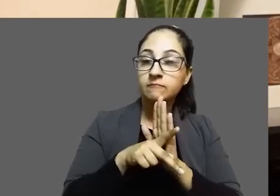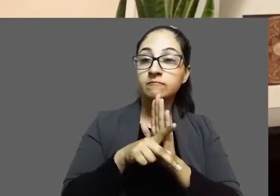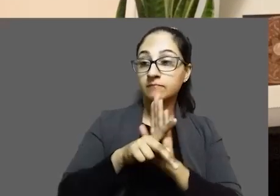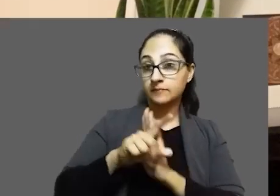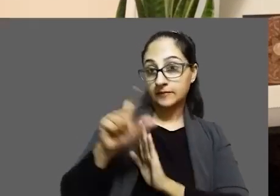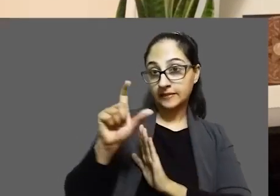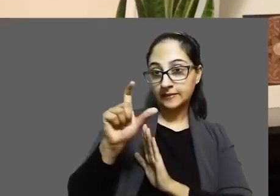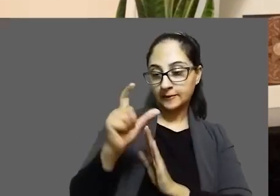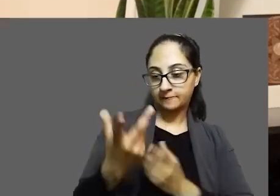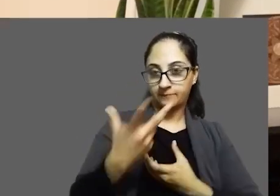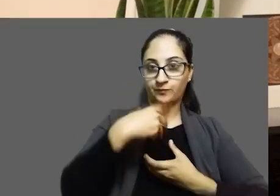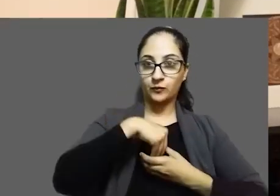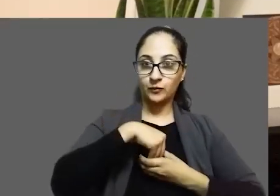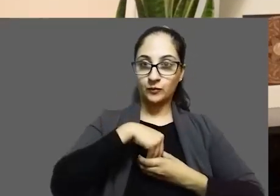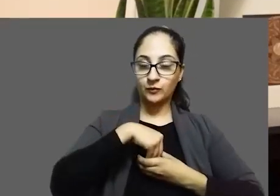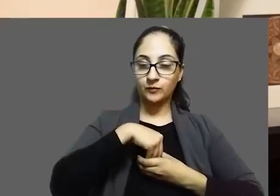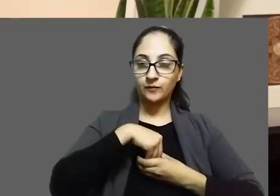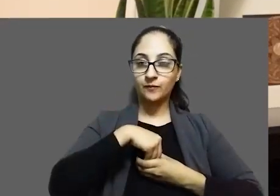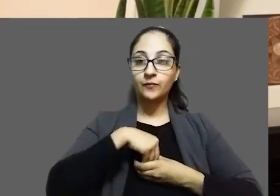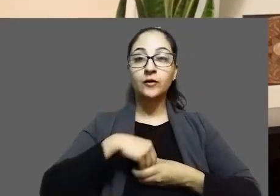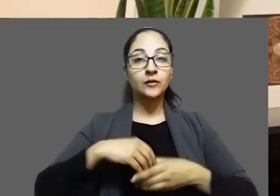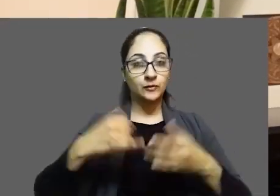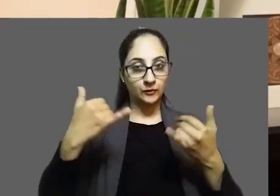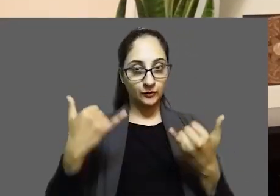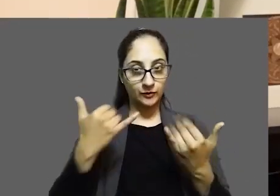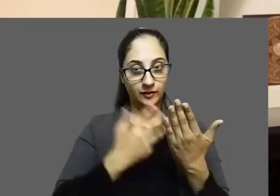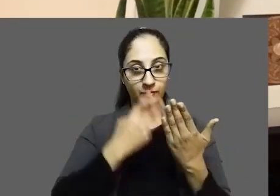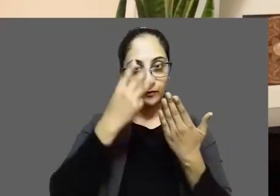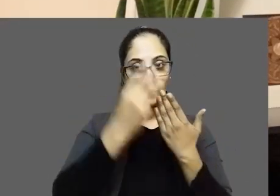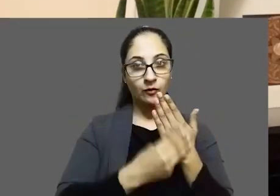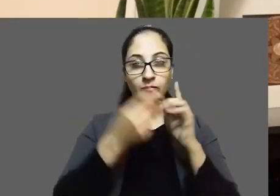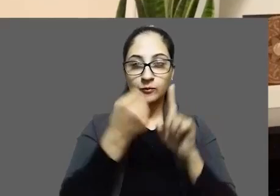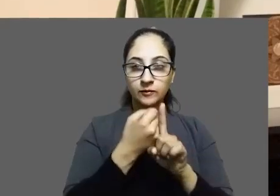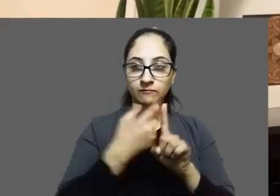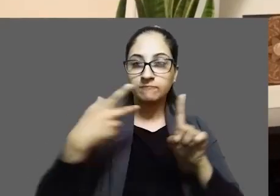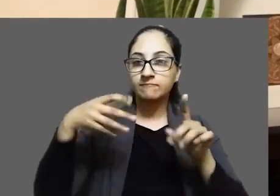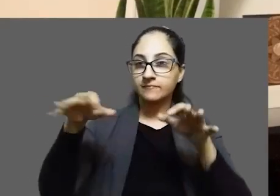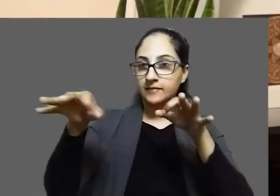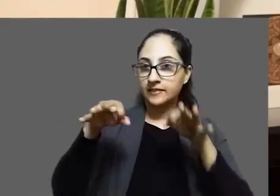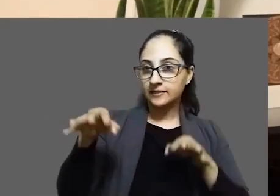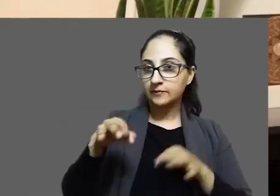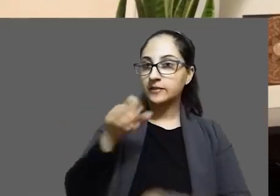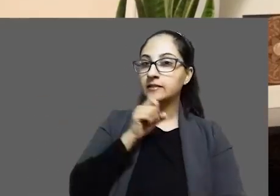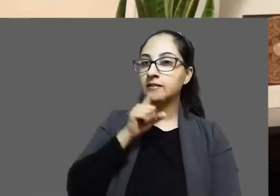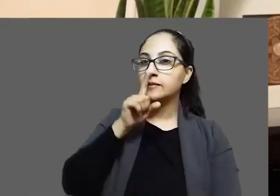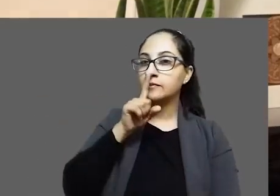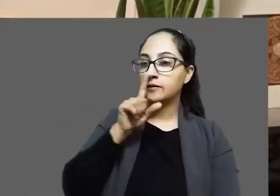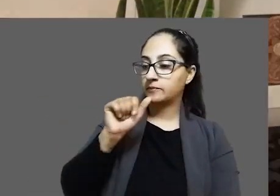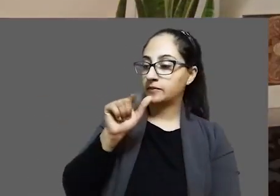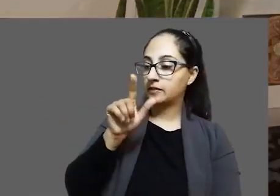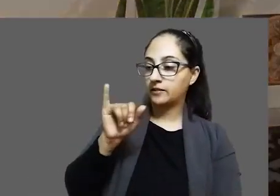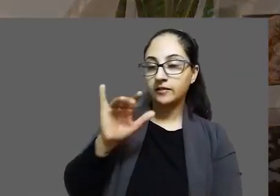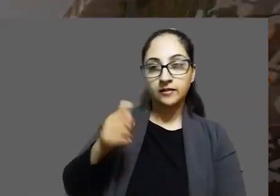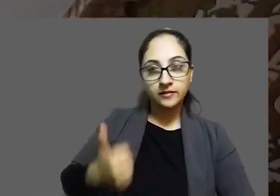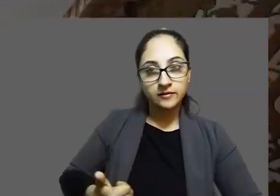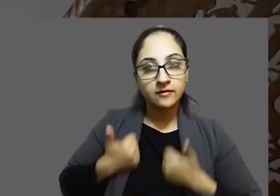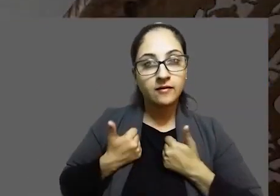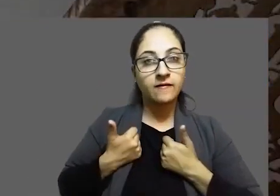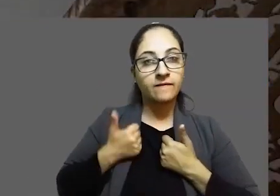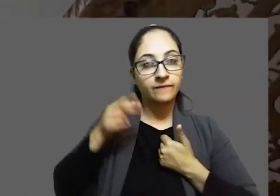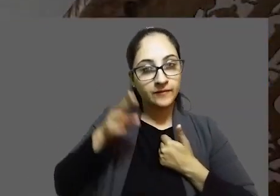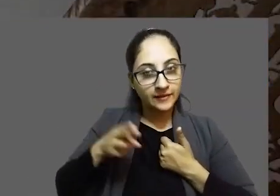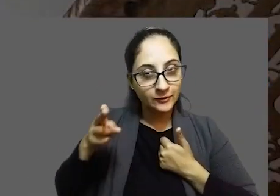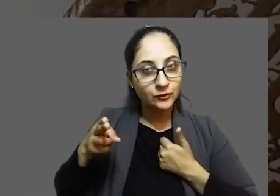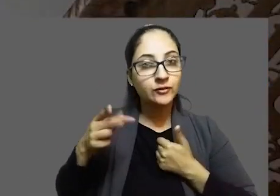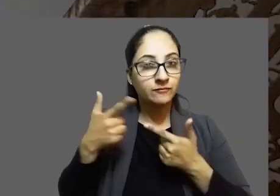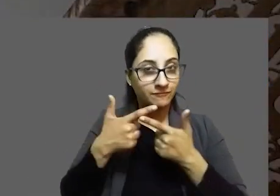In tonight's episode, we will have an opportunity to reflect on the life and legacy of Imam Ali. So